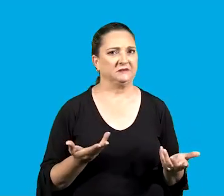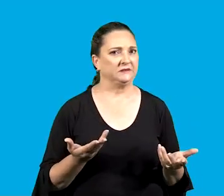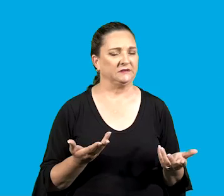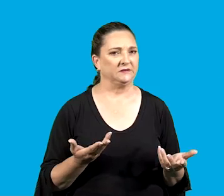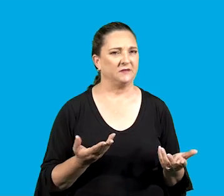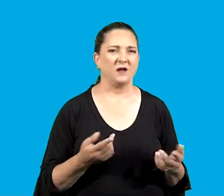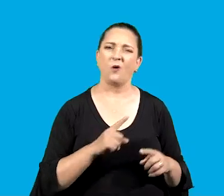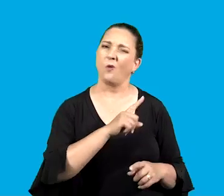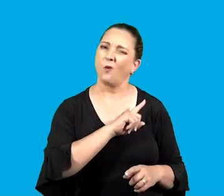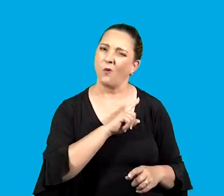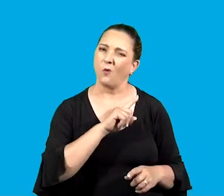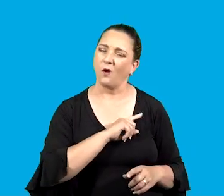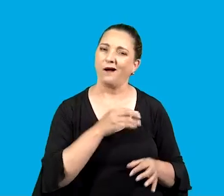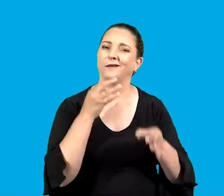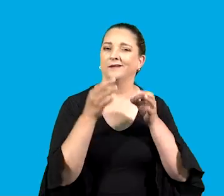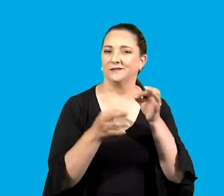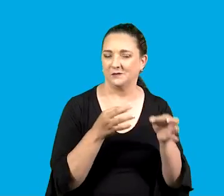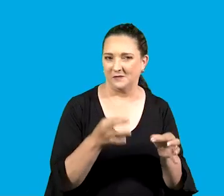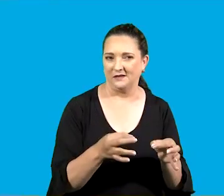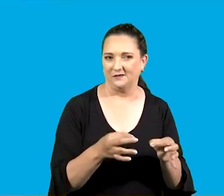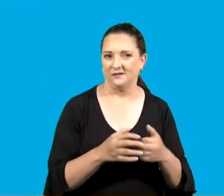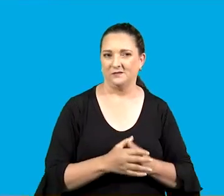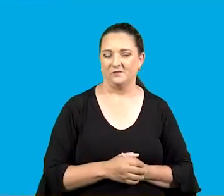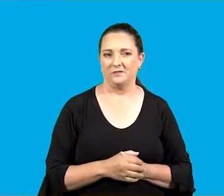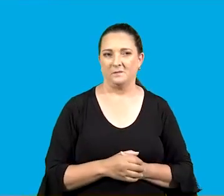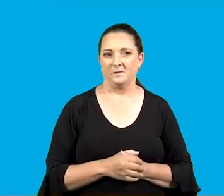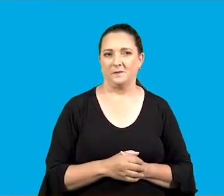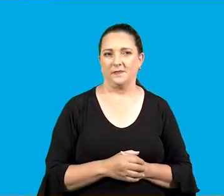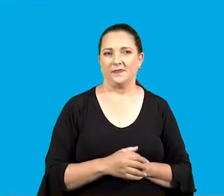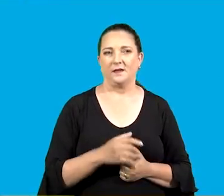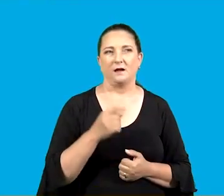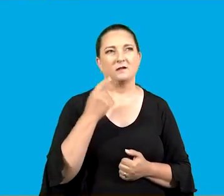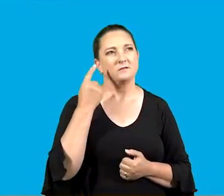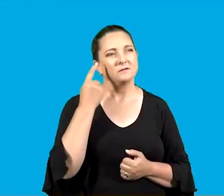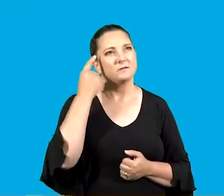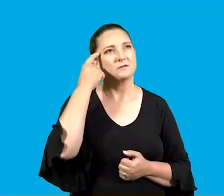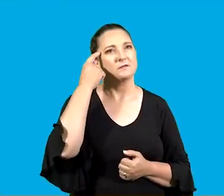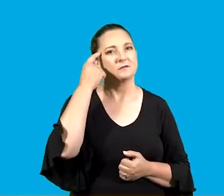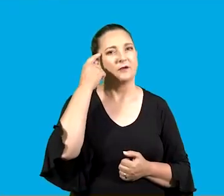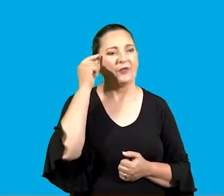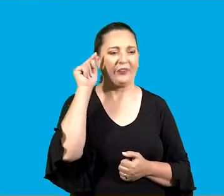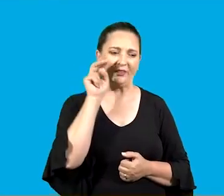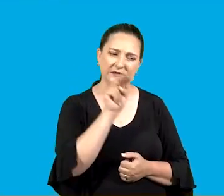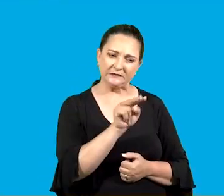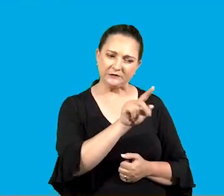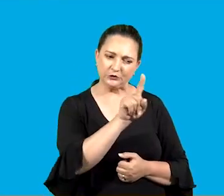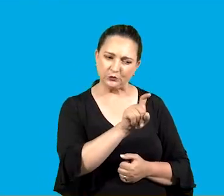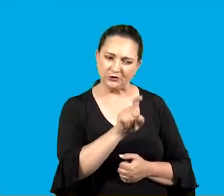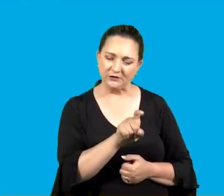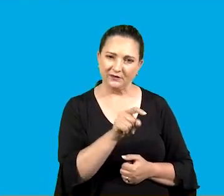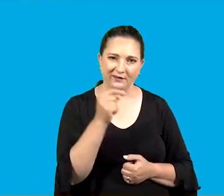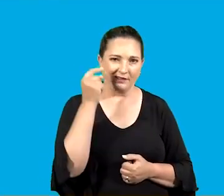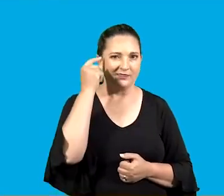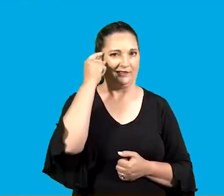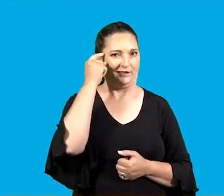of questions require you to have a critical mind. You have to apply your mind when you see such